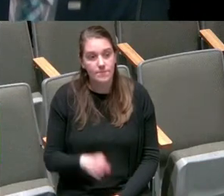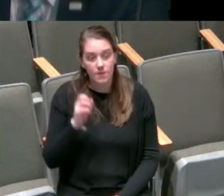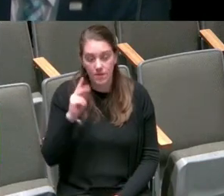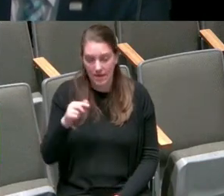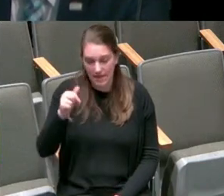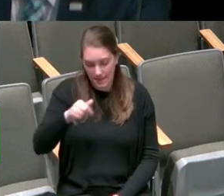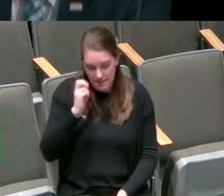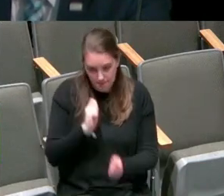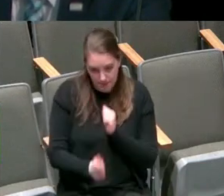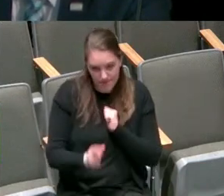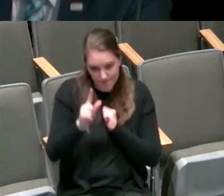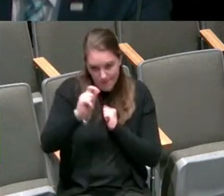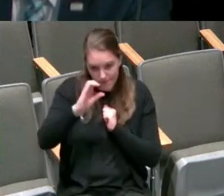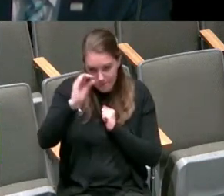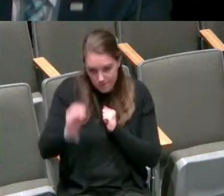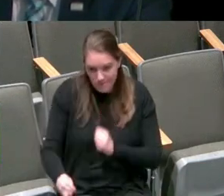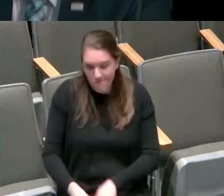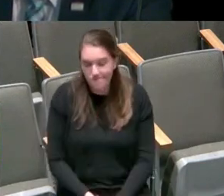unanimously